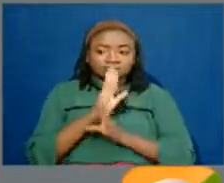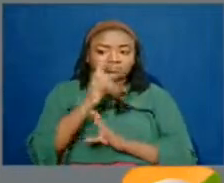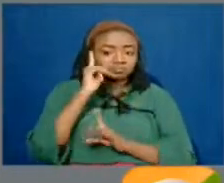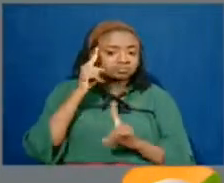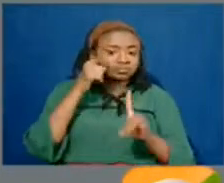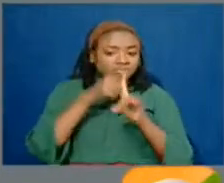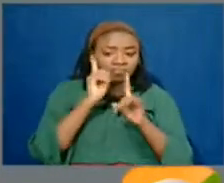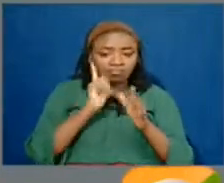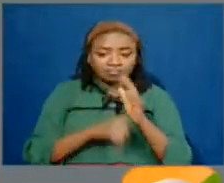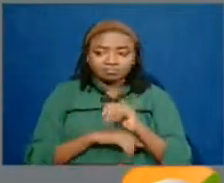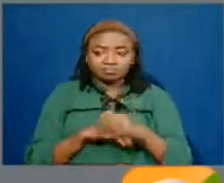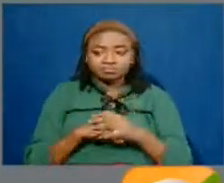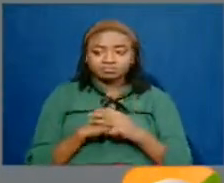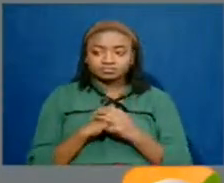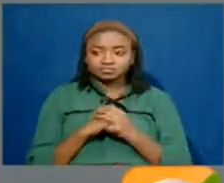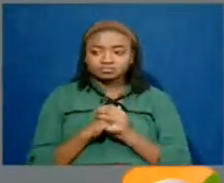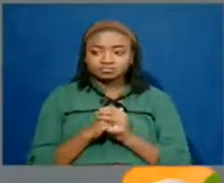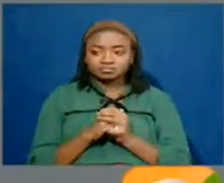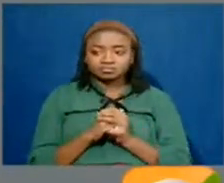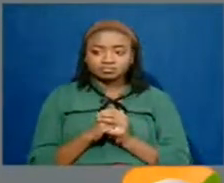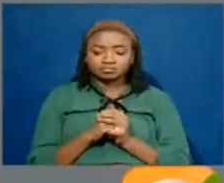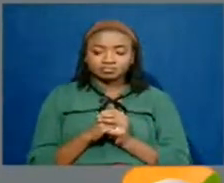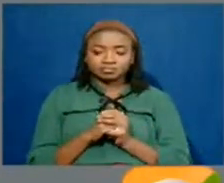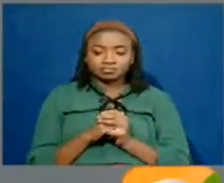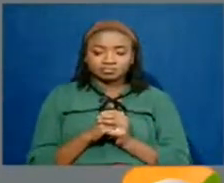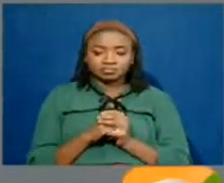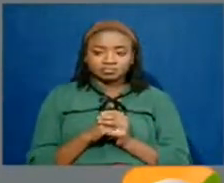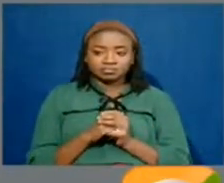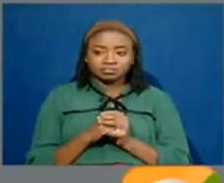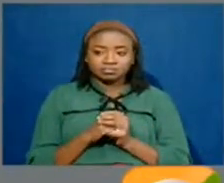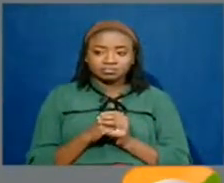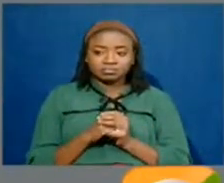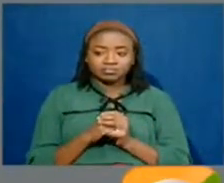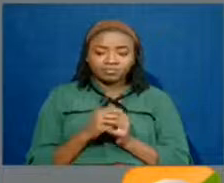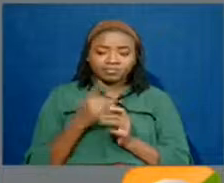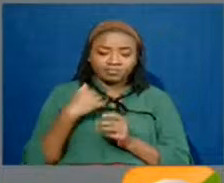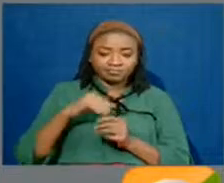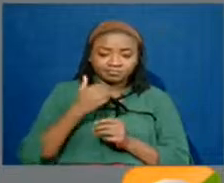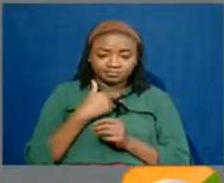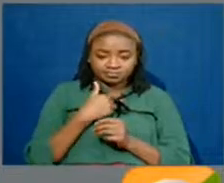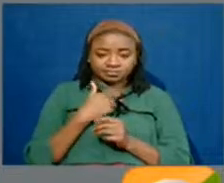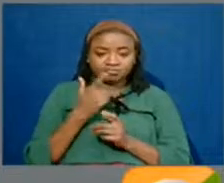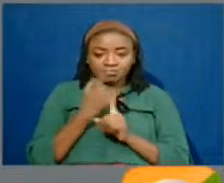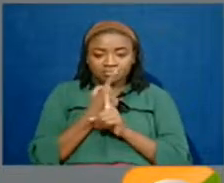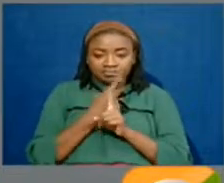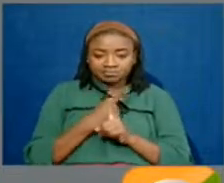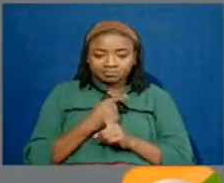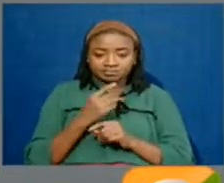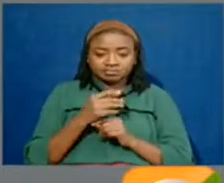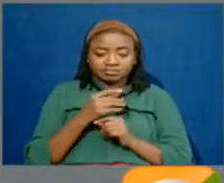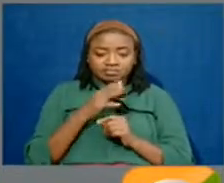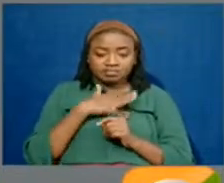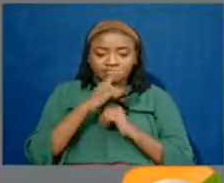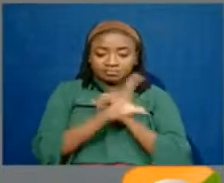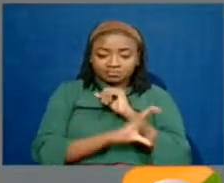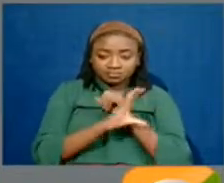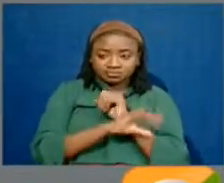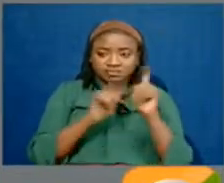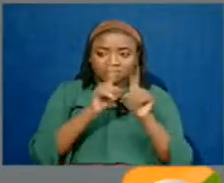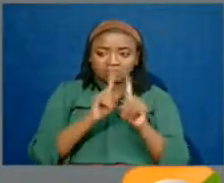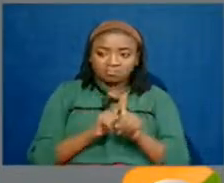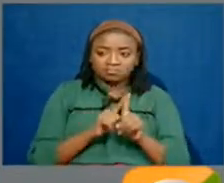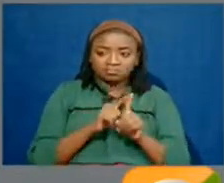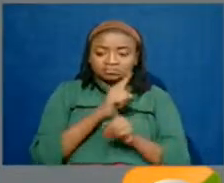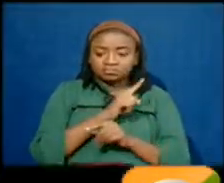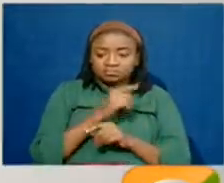obtain the new startups, grow with new startups in our country, since we believe that the